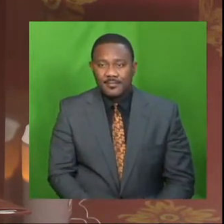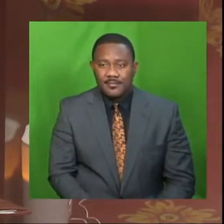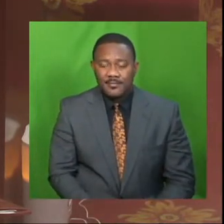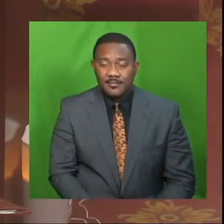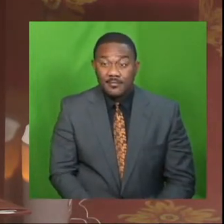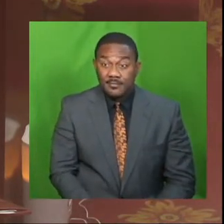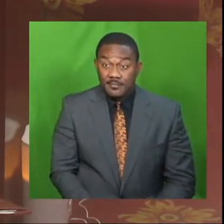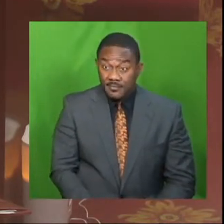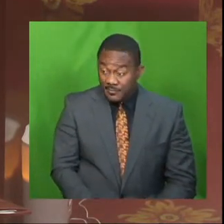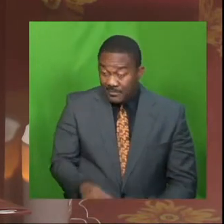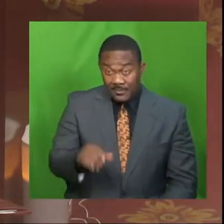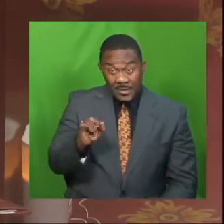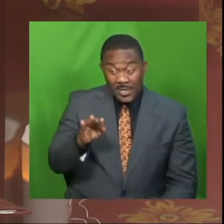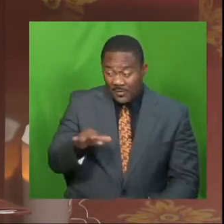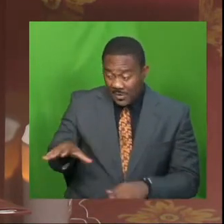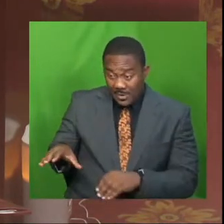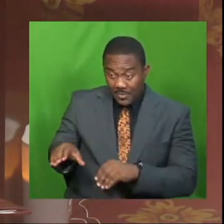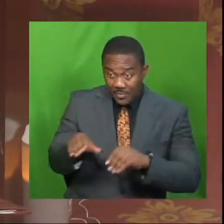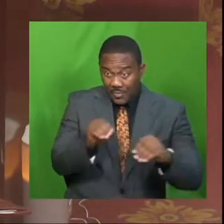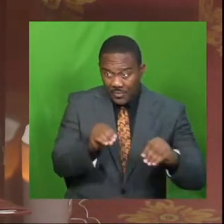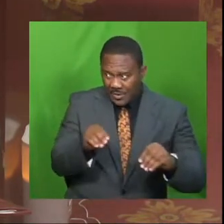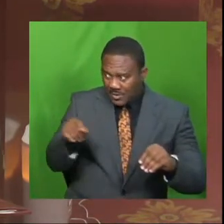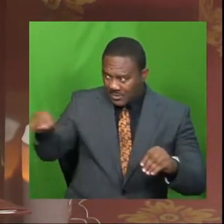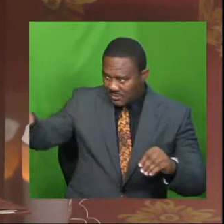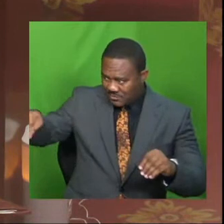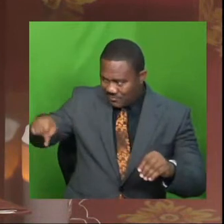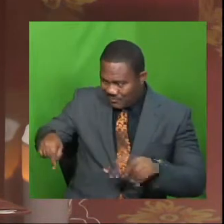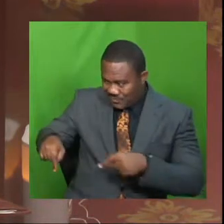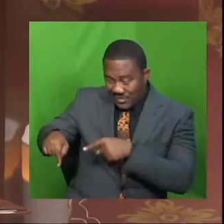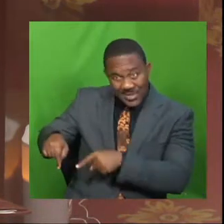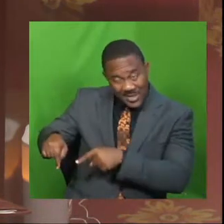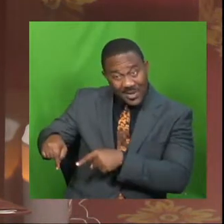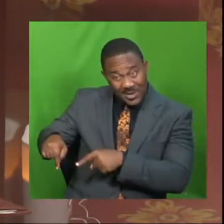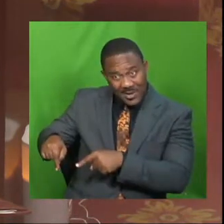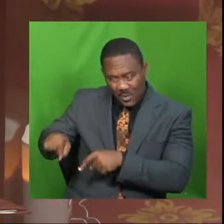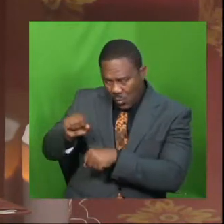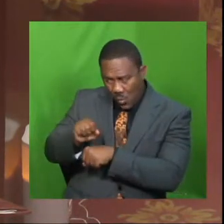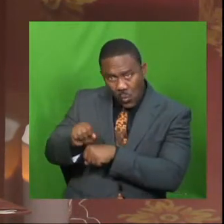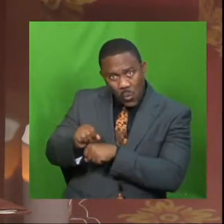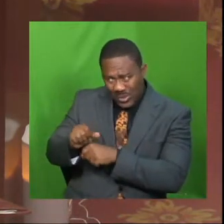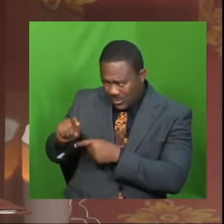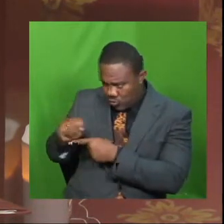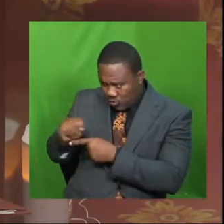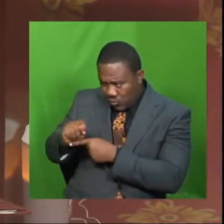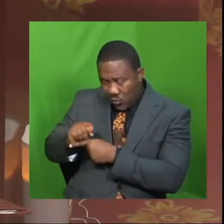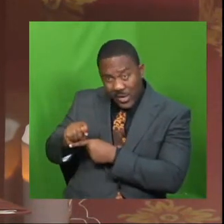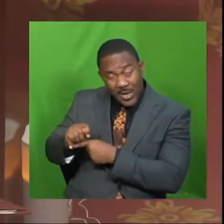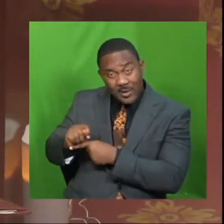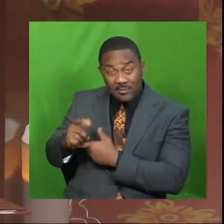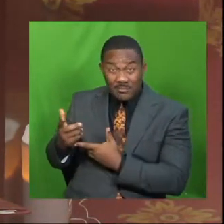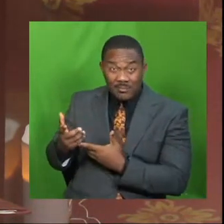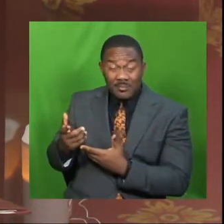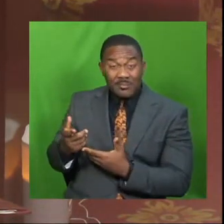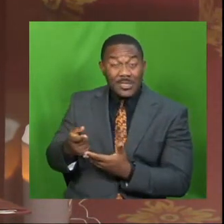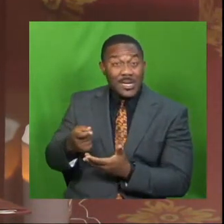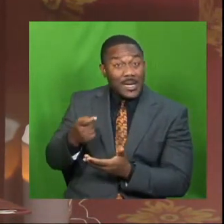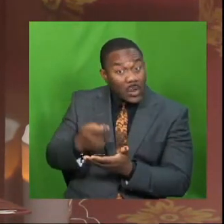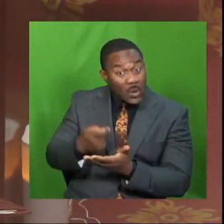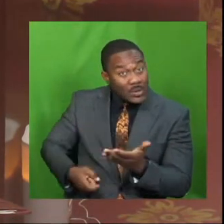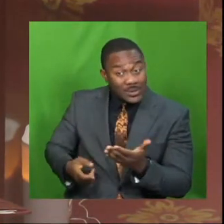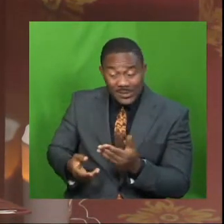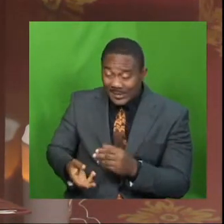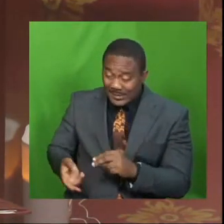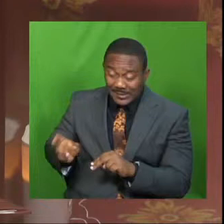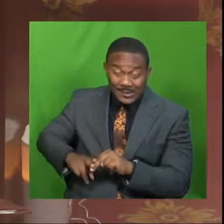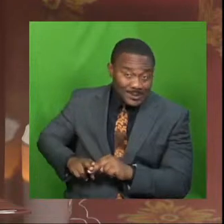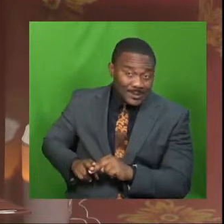then we have to retrain somebody else to handle that particular schedule. That obviously adds to costs. It is not a very efficient way of going